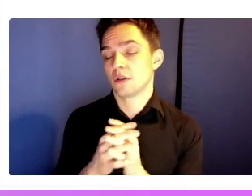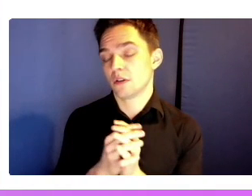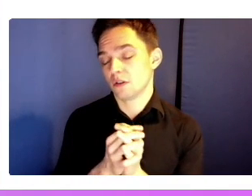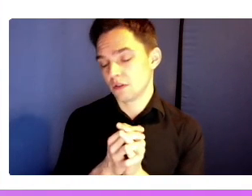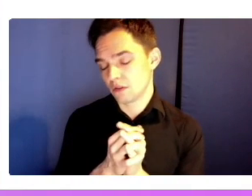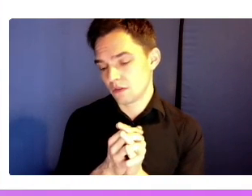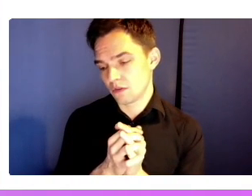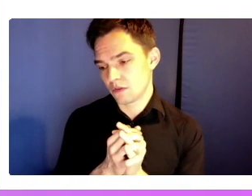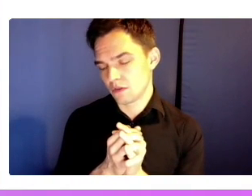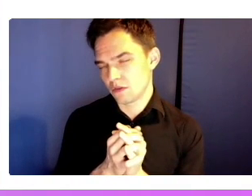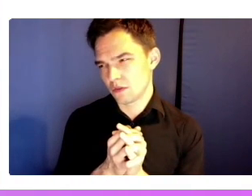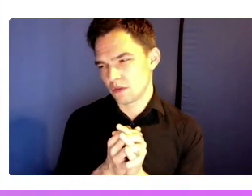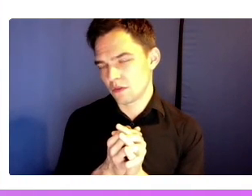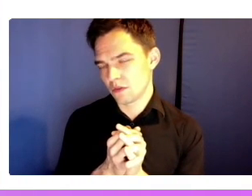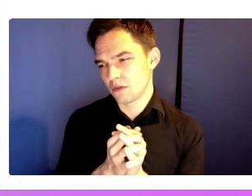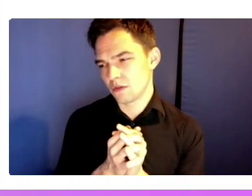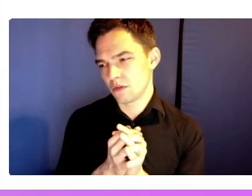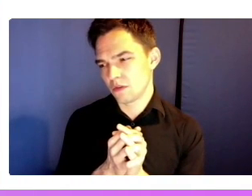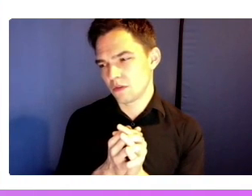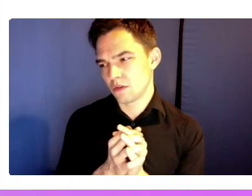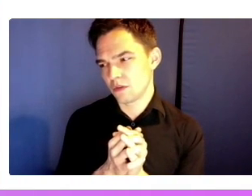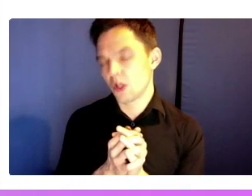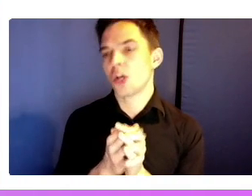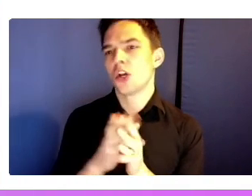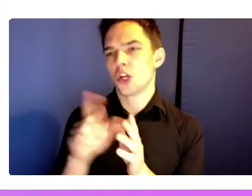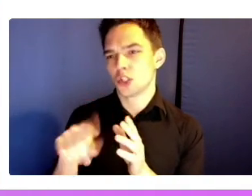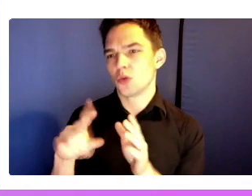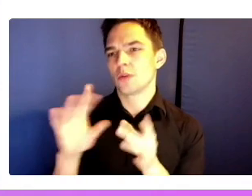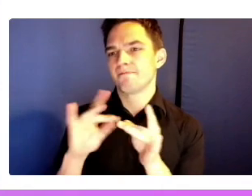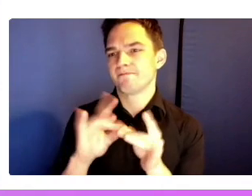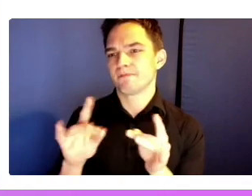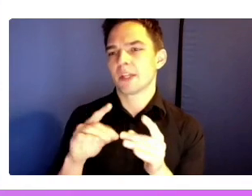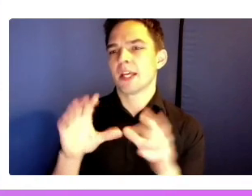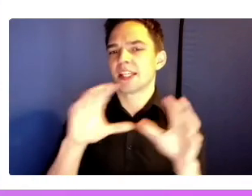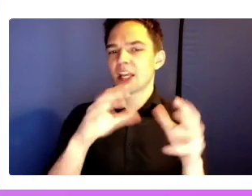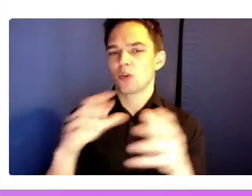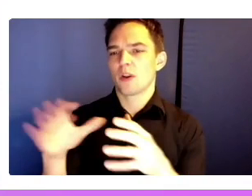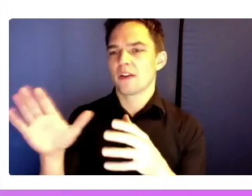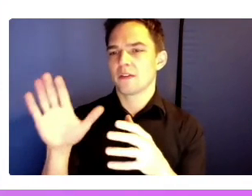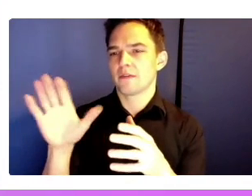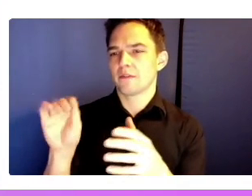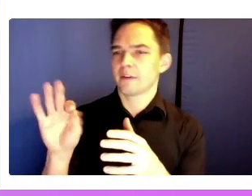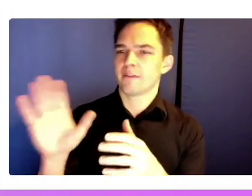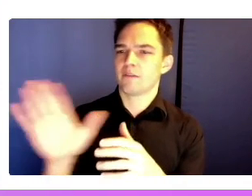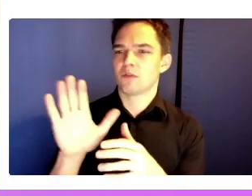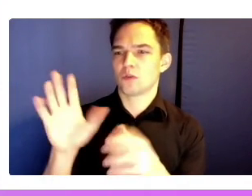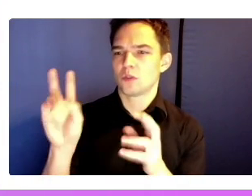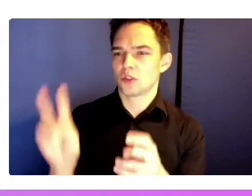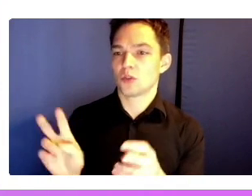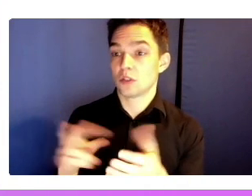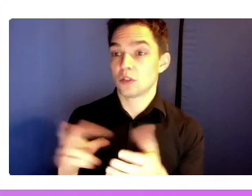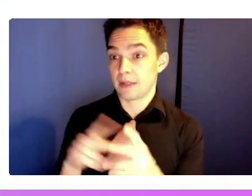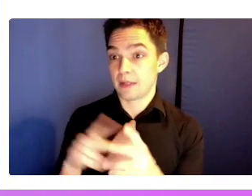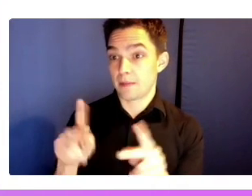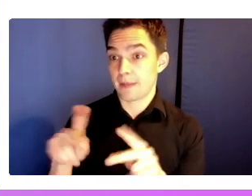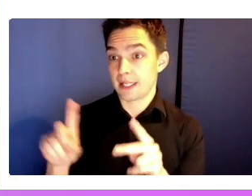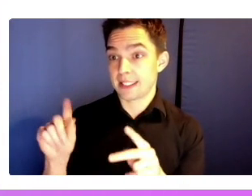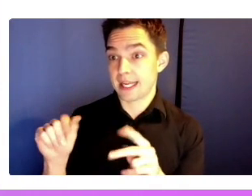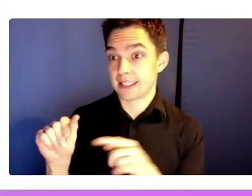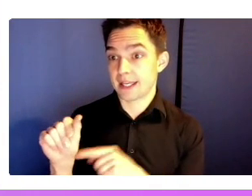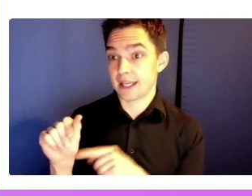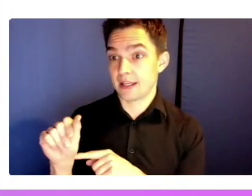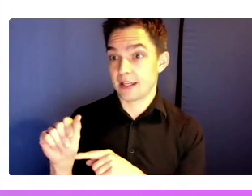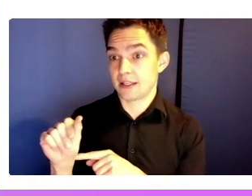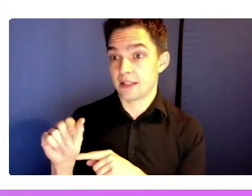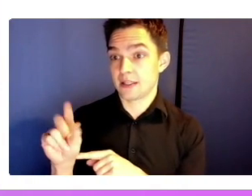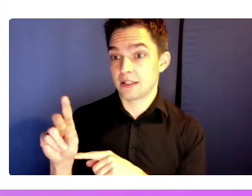sort of categorization of your issues. Someone is asking, was the population data provided